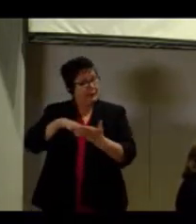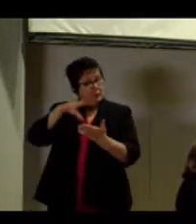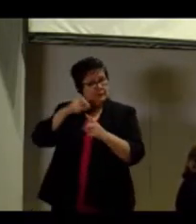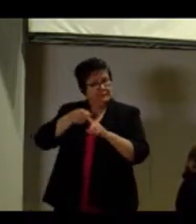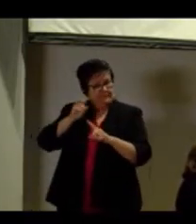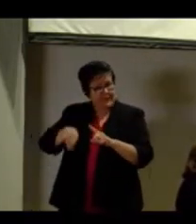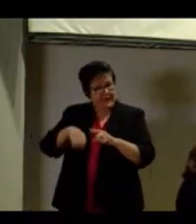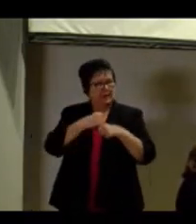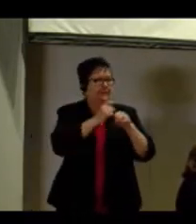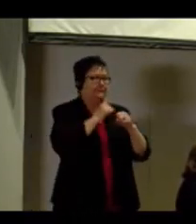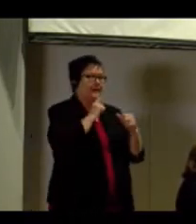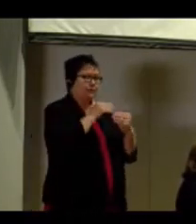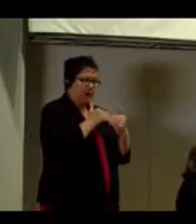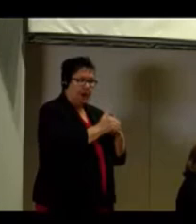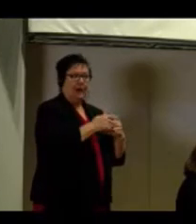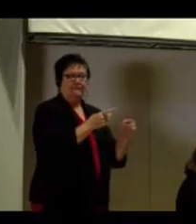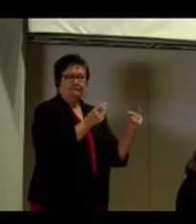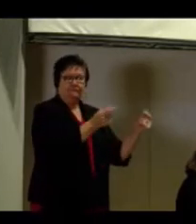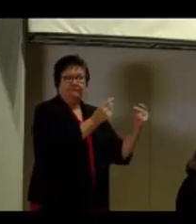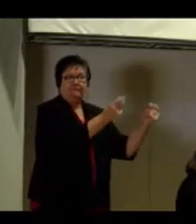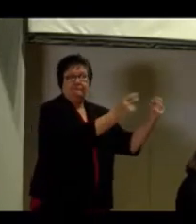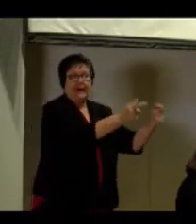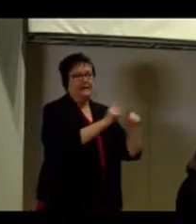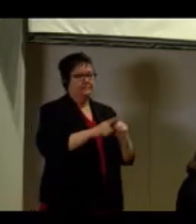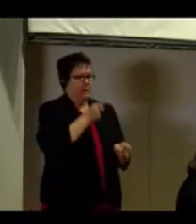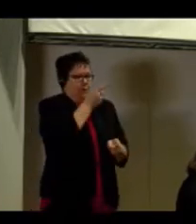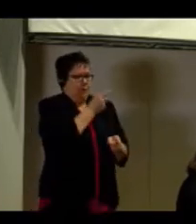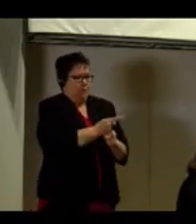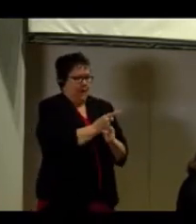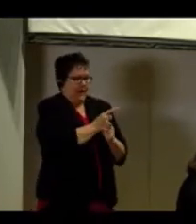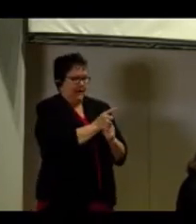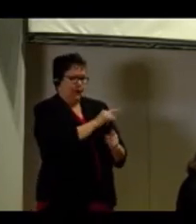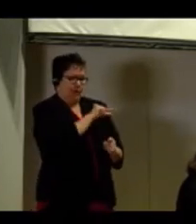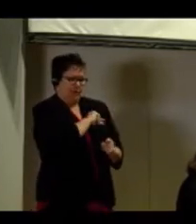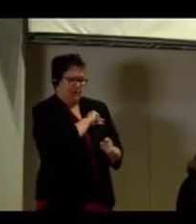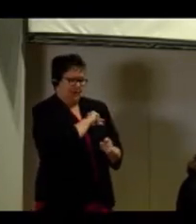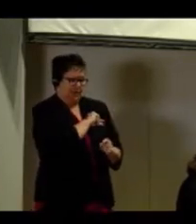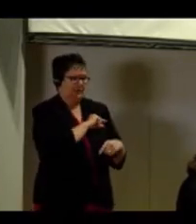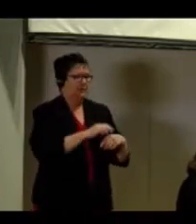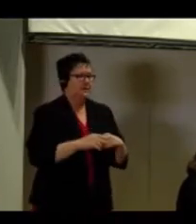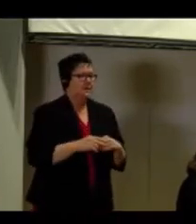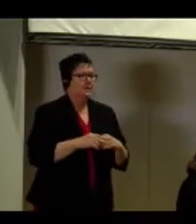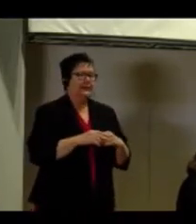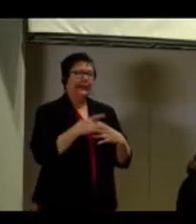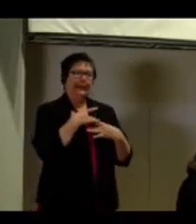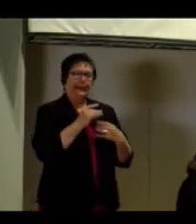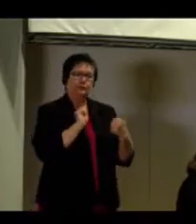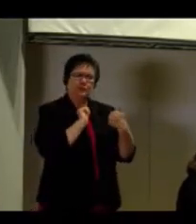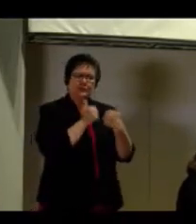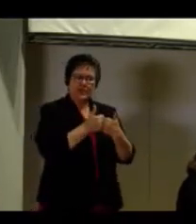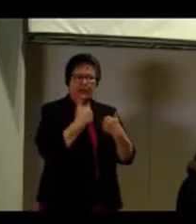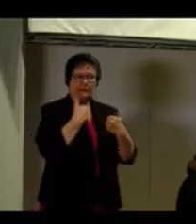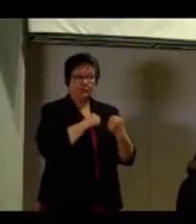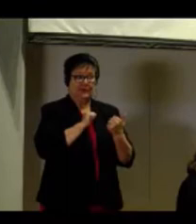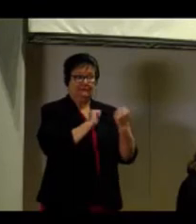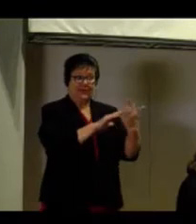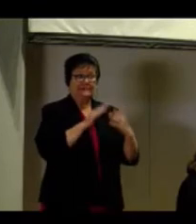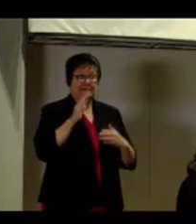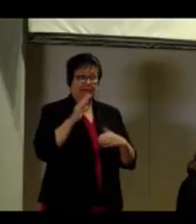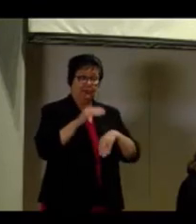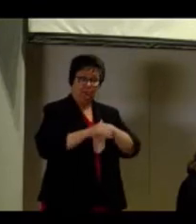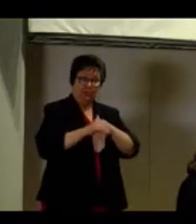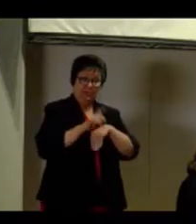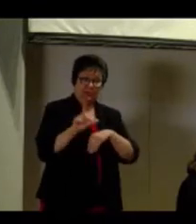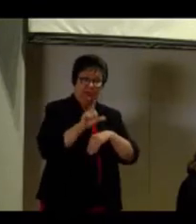make sure we're doing it quickly, but in the right way now. The interesting challenge we faced in the British Library as well was how